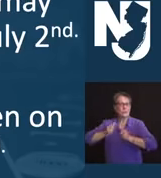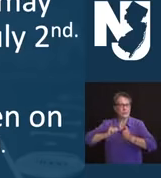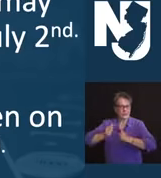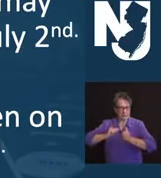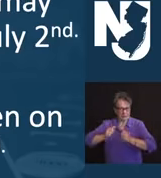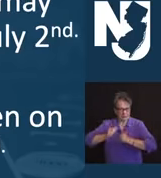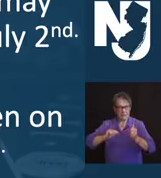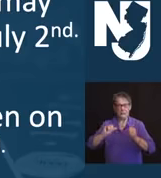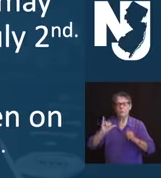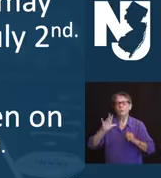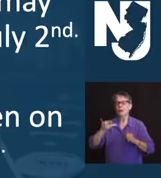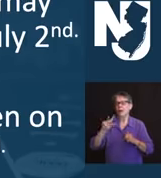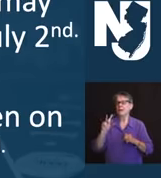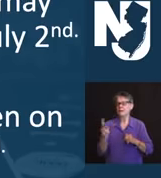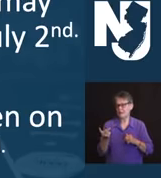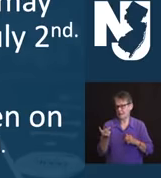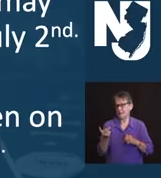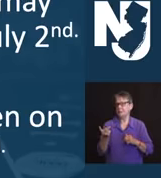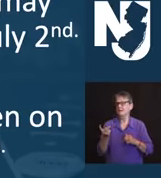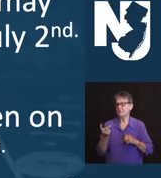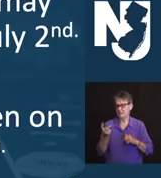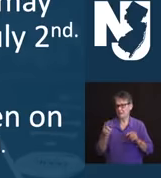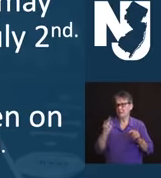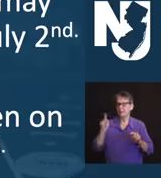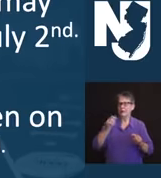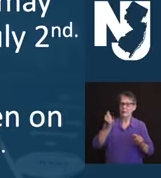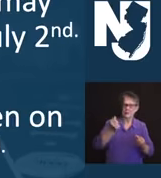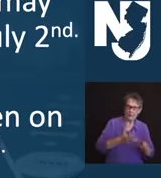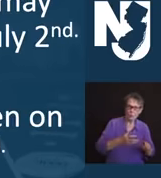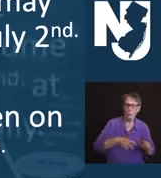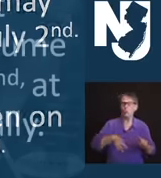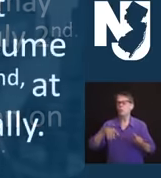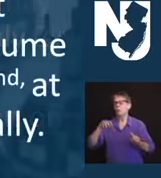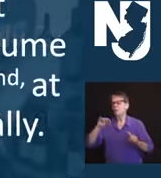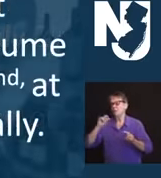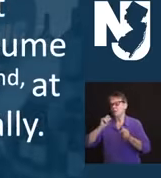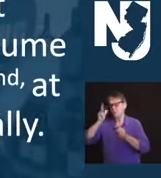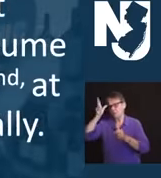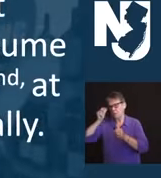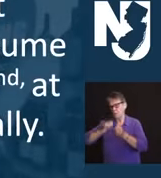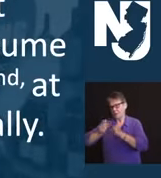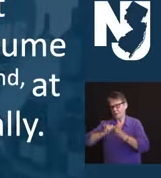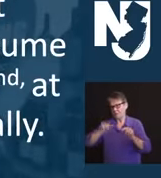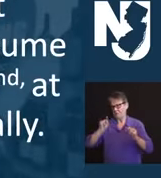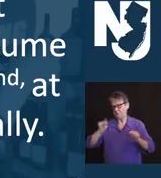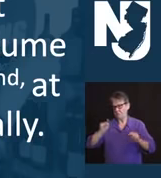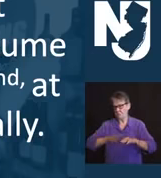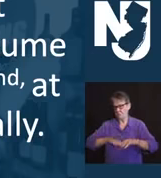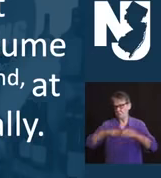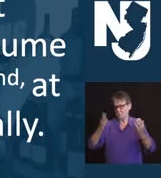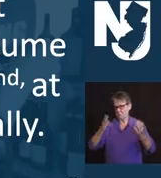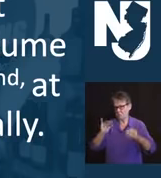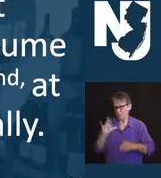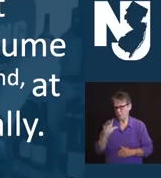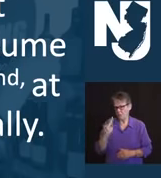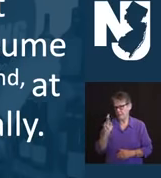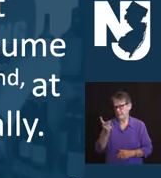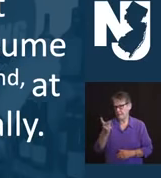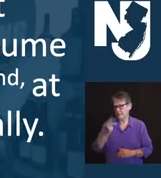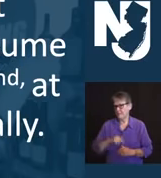gathering limits. Simultaneously, indoor dining at restaurants and indoor capacity at